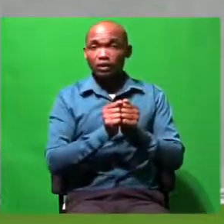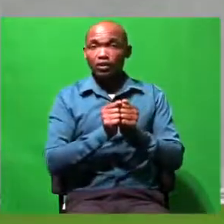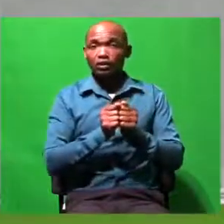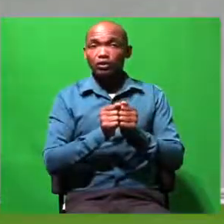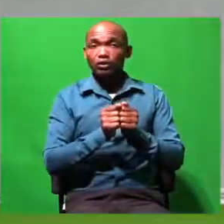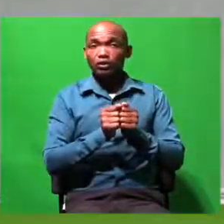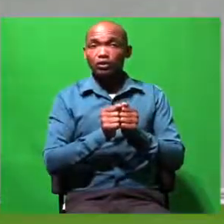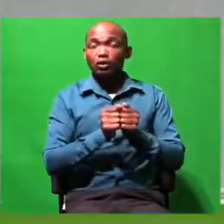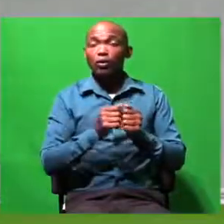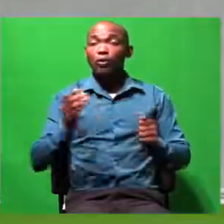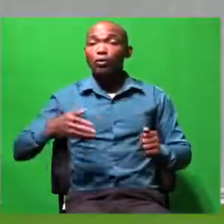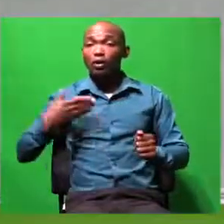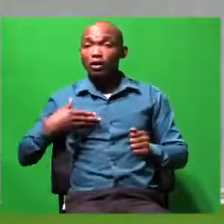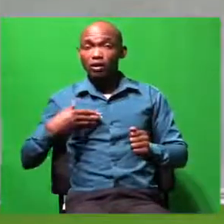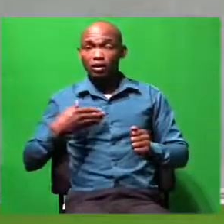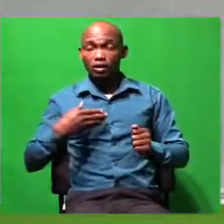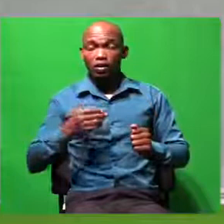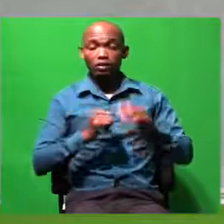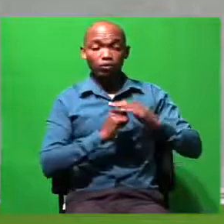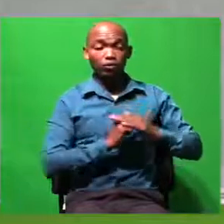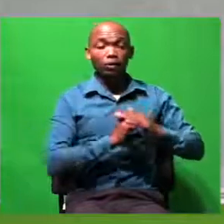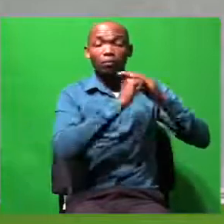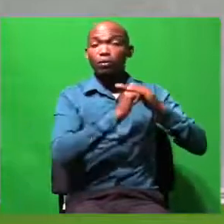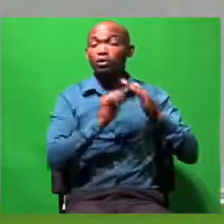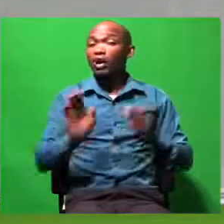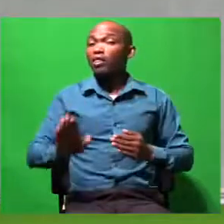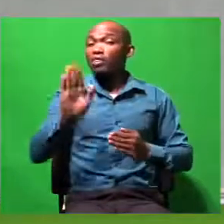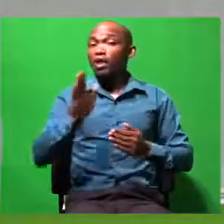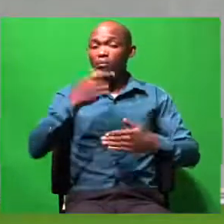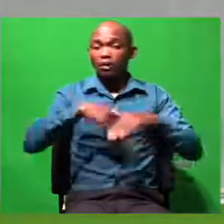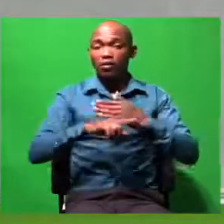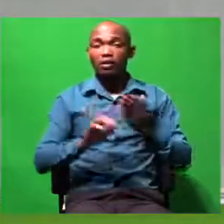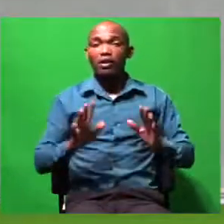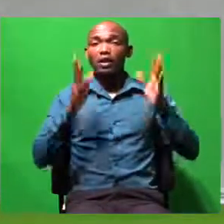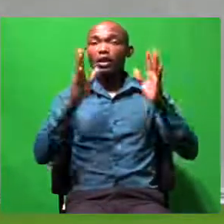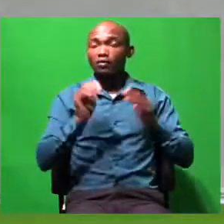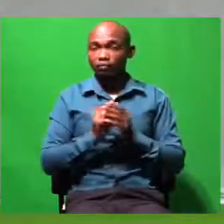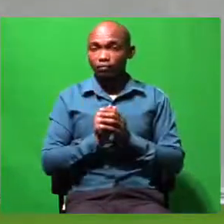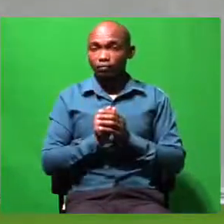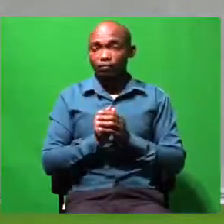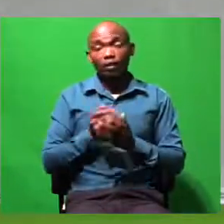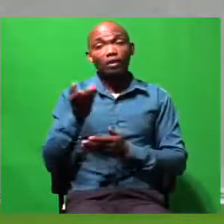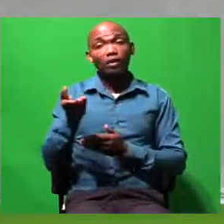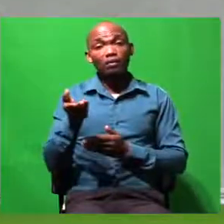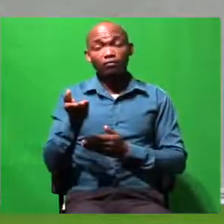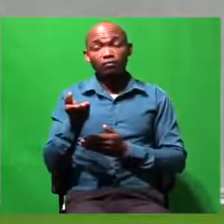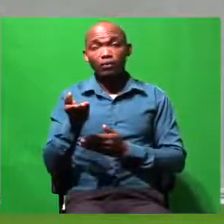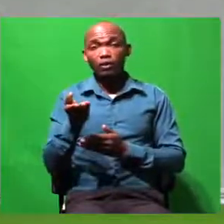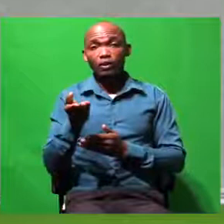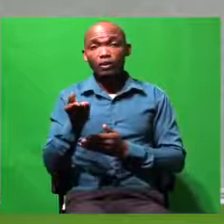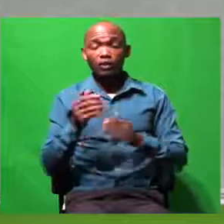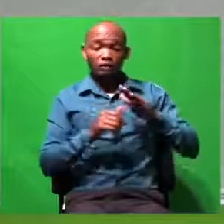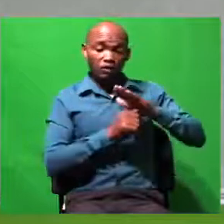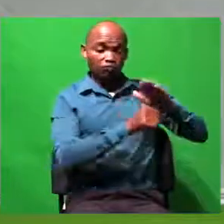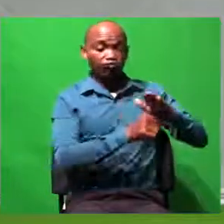we are supposed, as a community member, to support them in every way of life. Therefore,